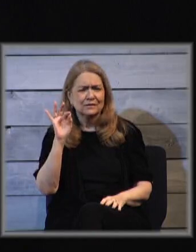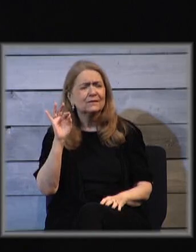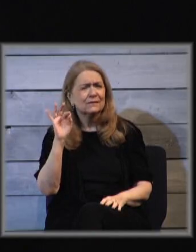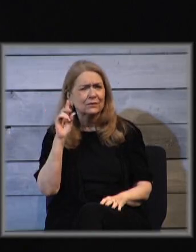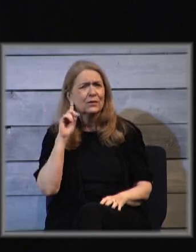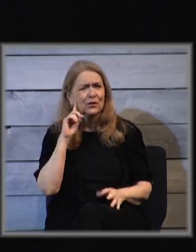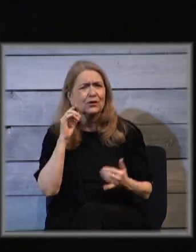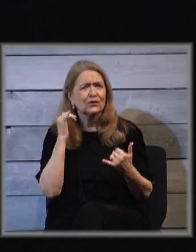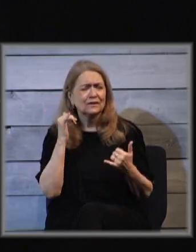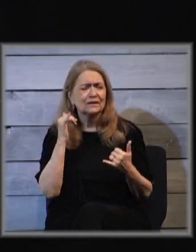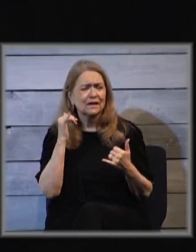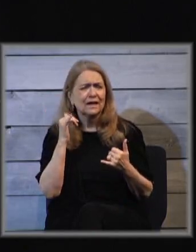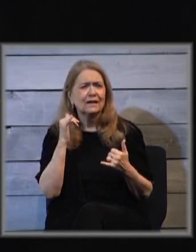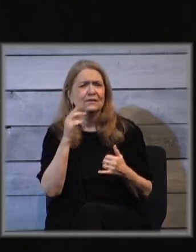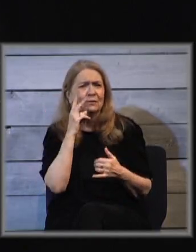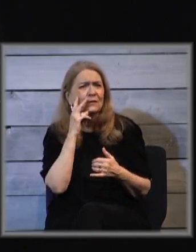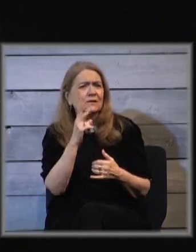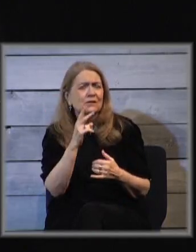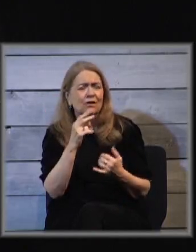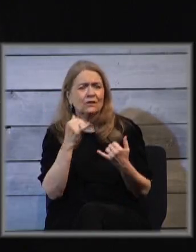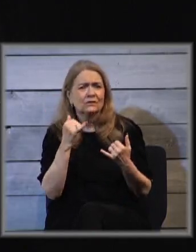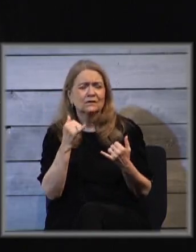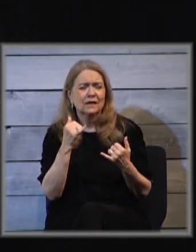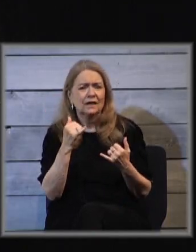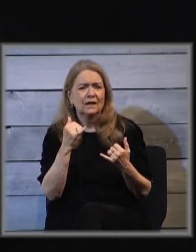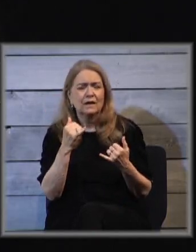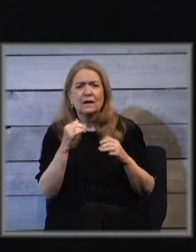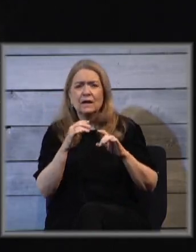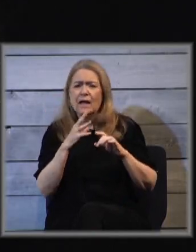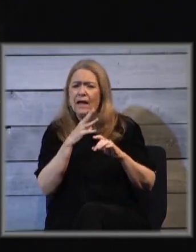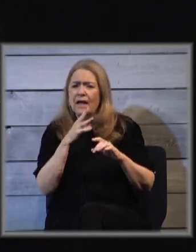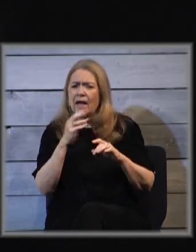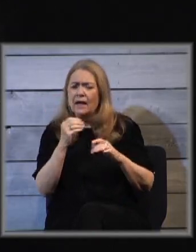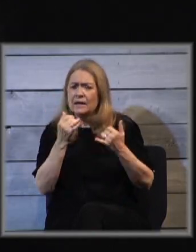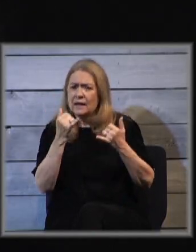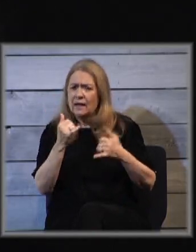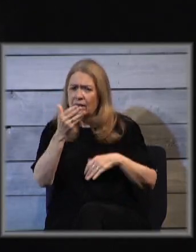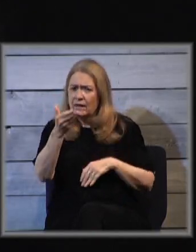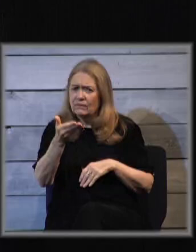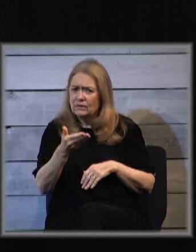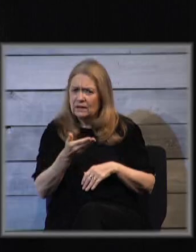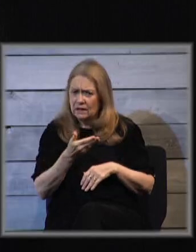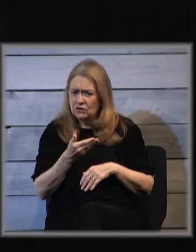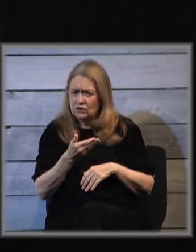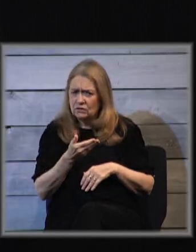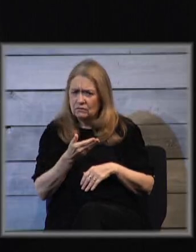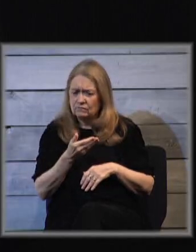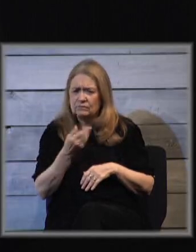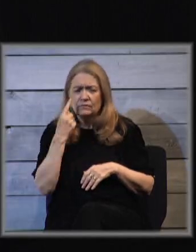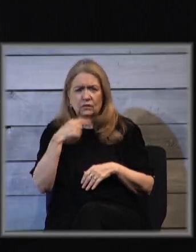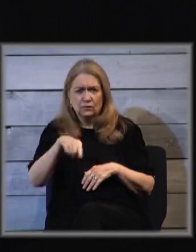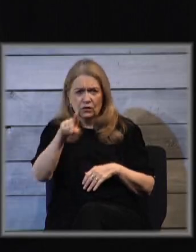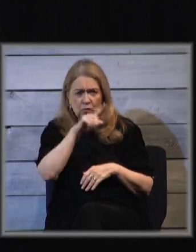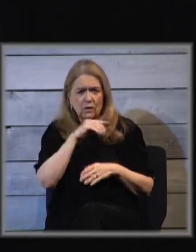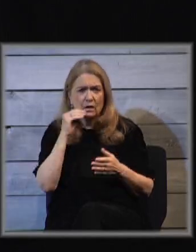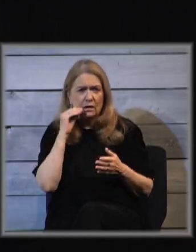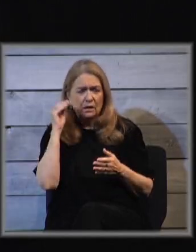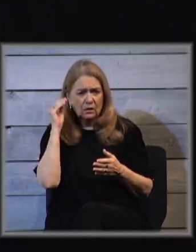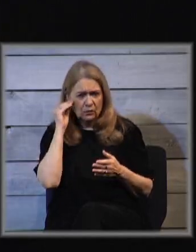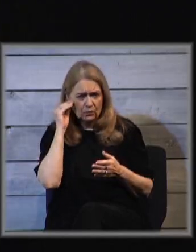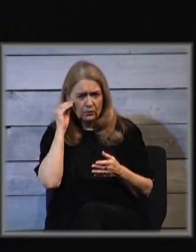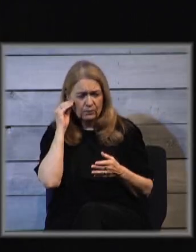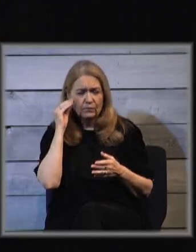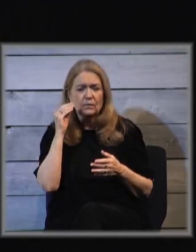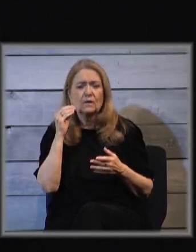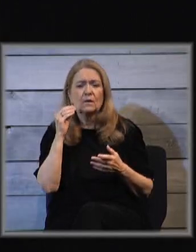today. I want to tailor the invitation, though, to our viewers at home, because obviously